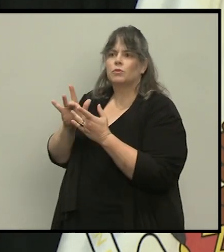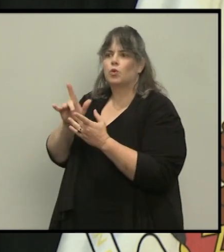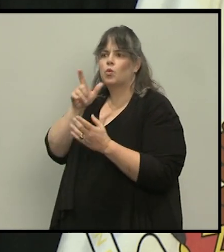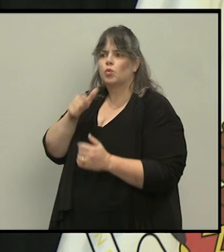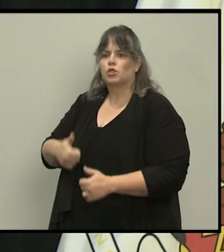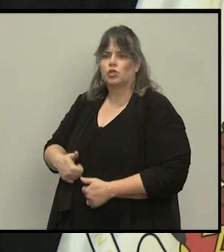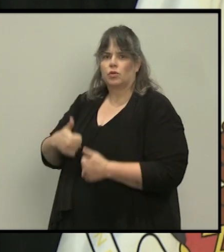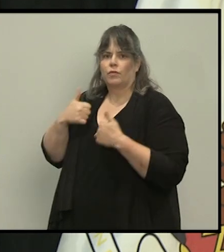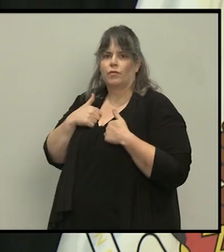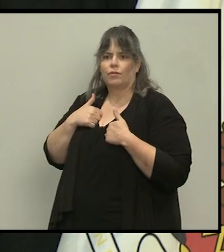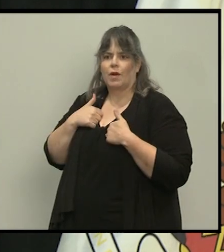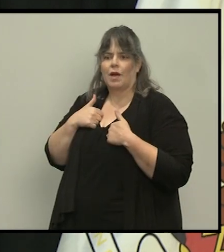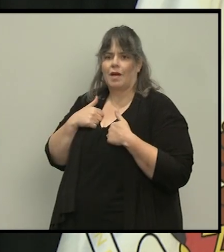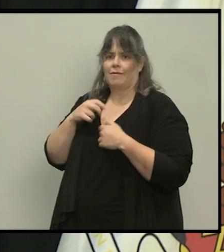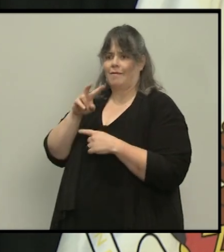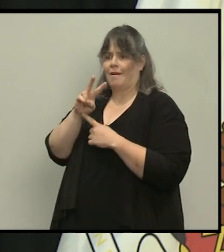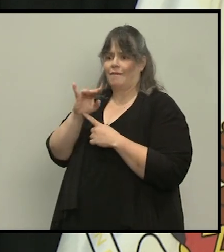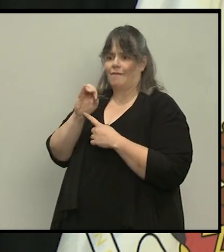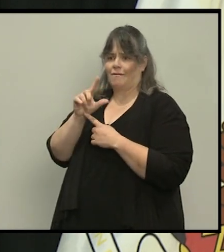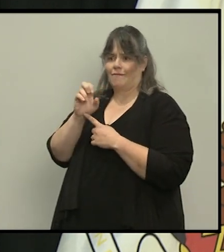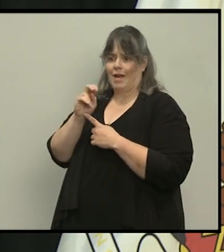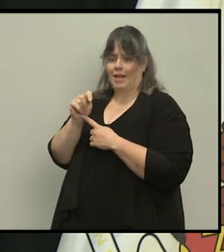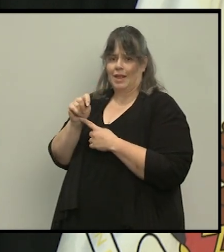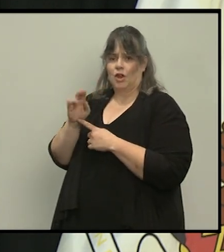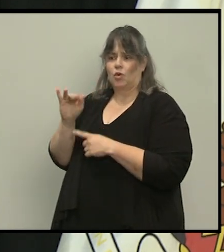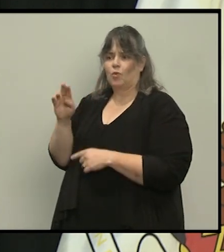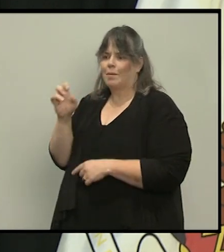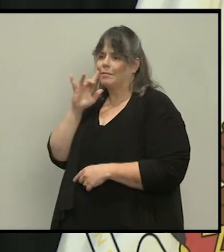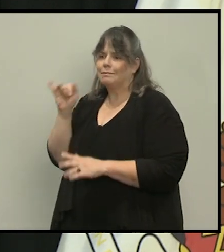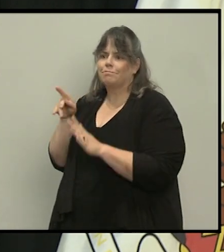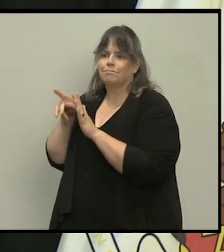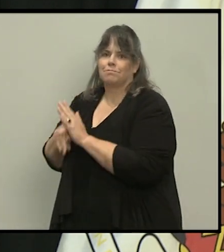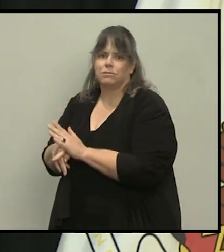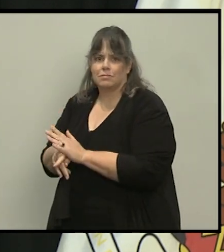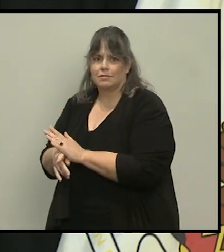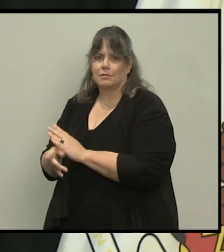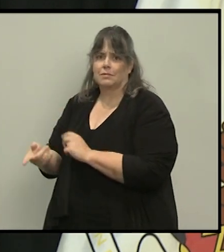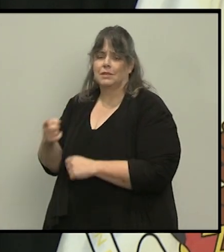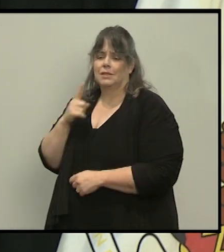of particularly violent crimes such as homicides, and there's usually a